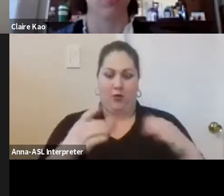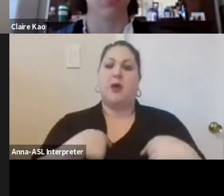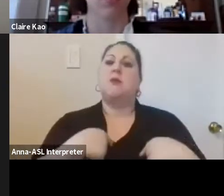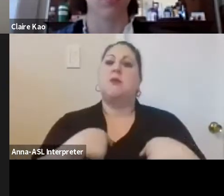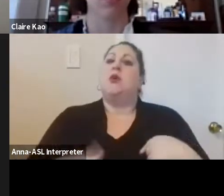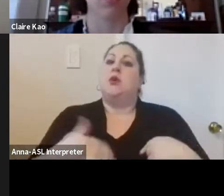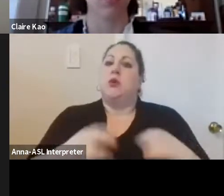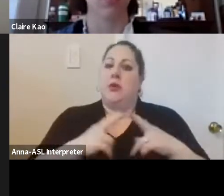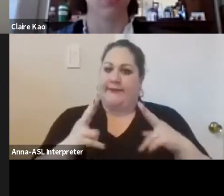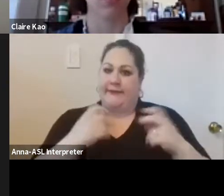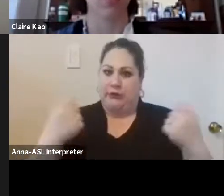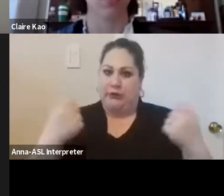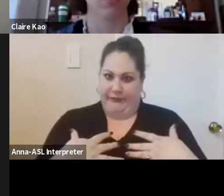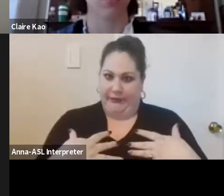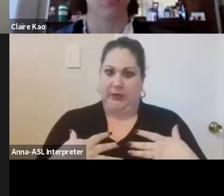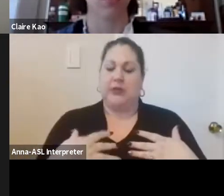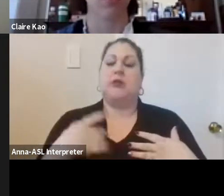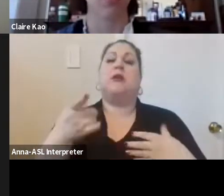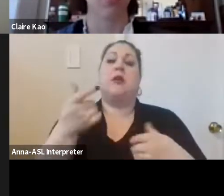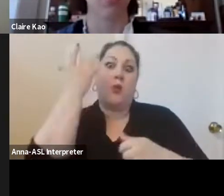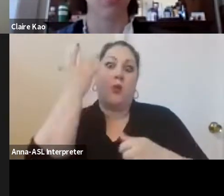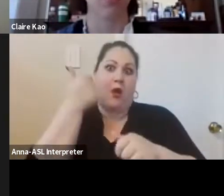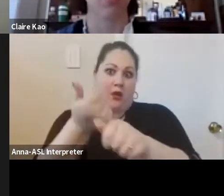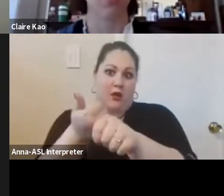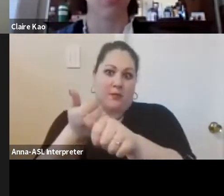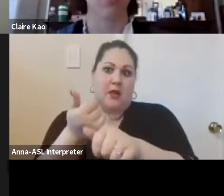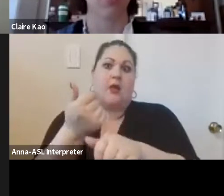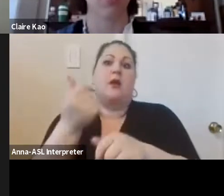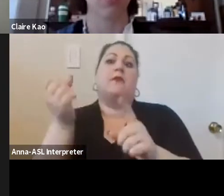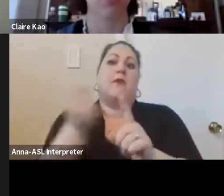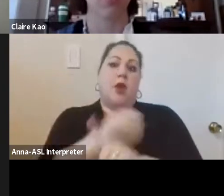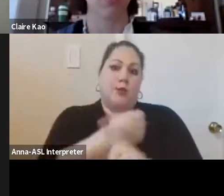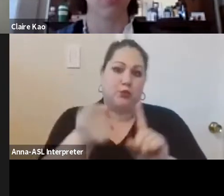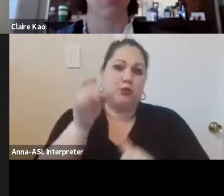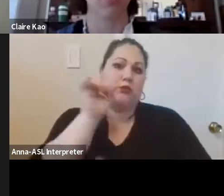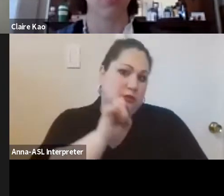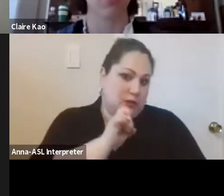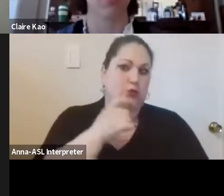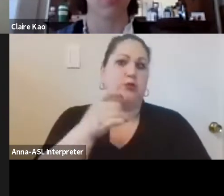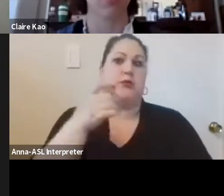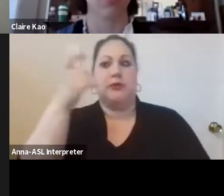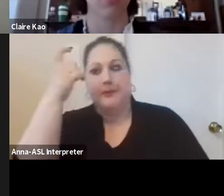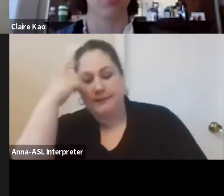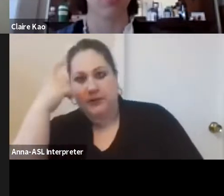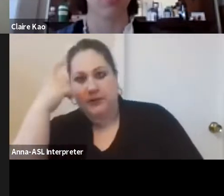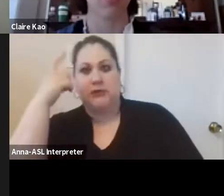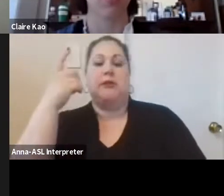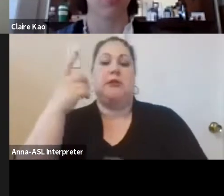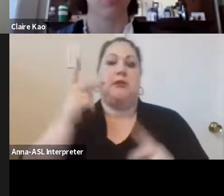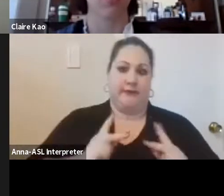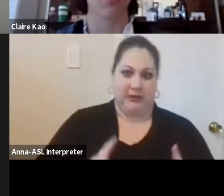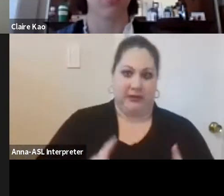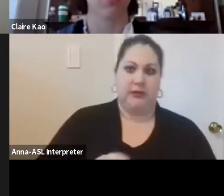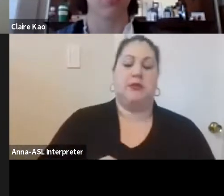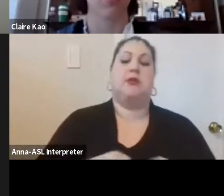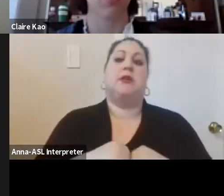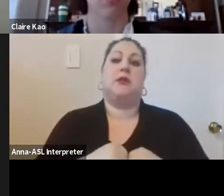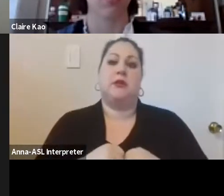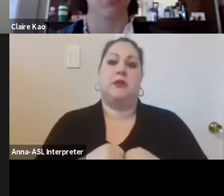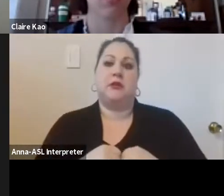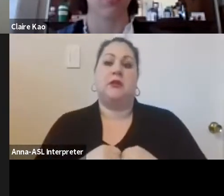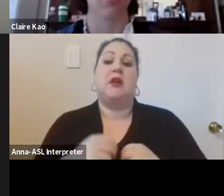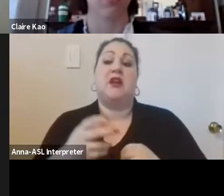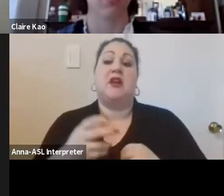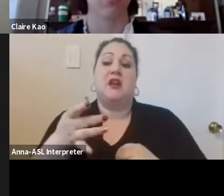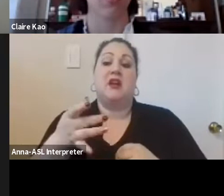abusive mentally, physically, and sexually. And he had killed our family dog